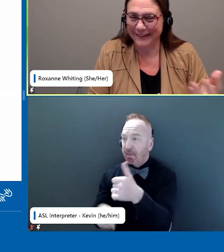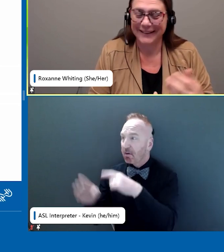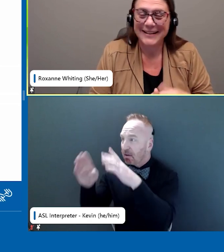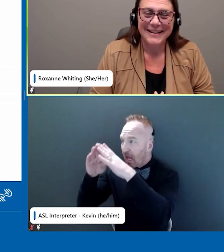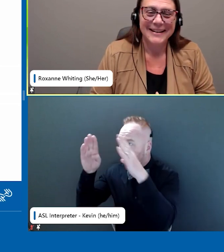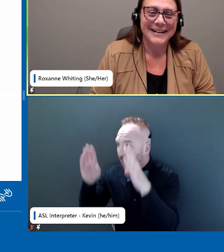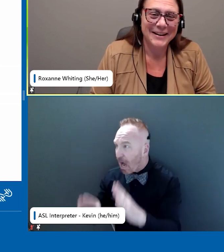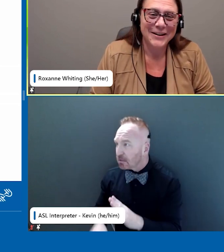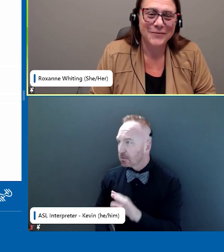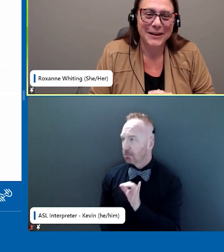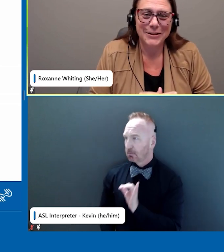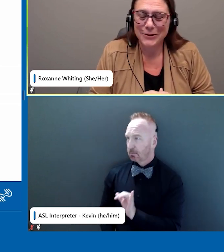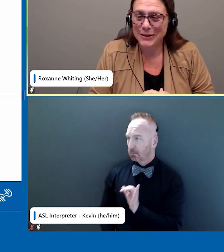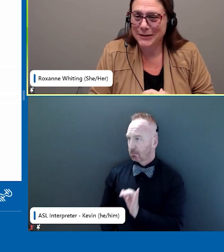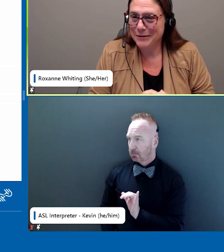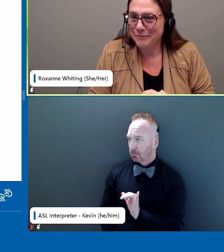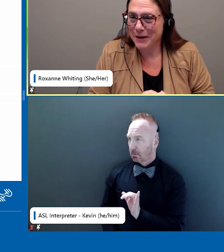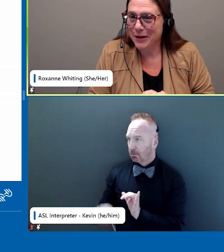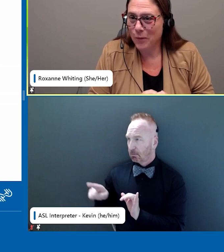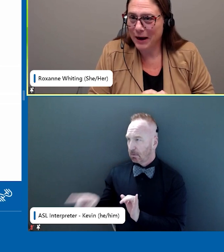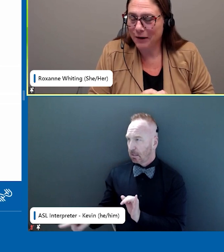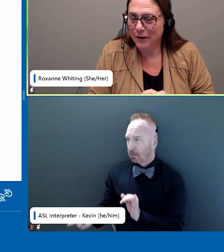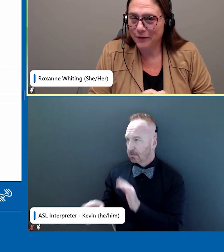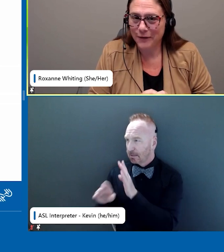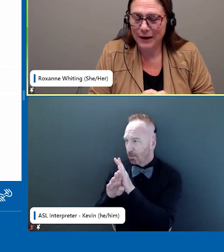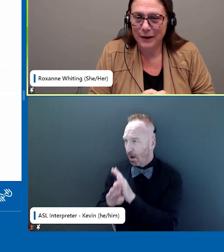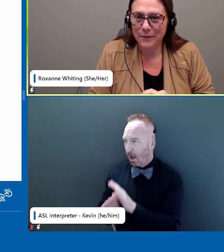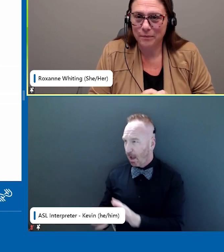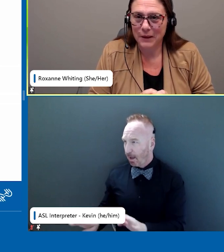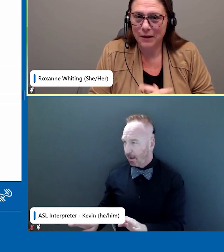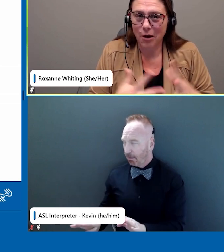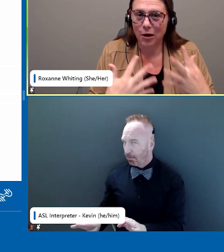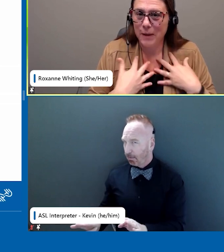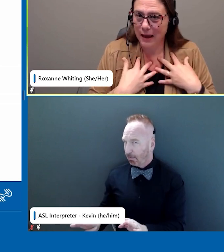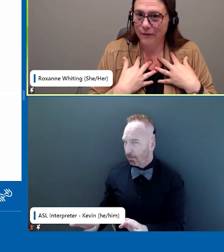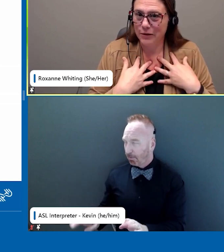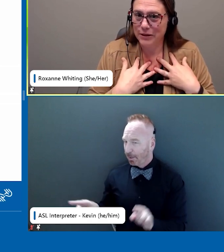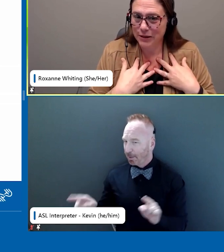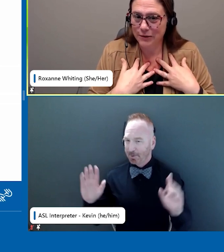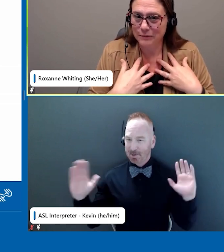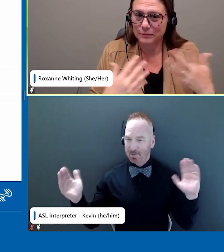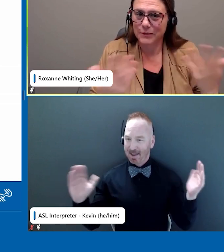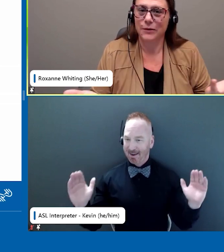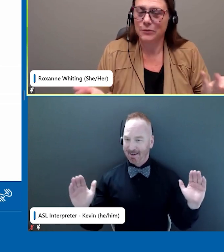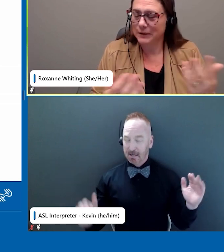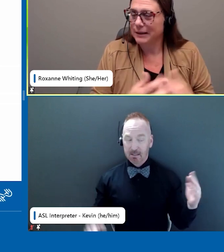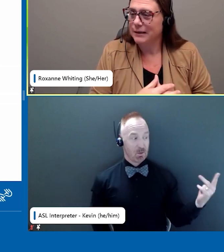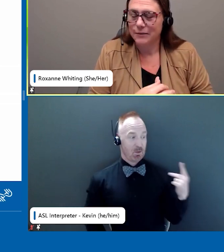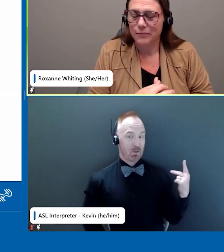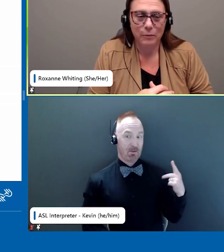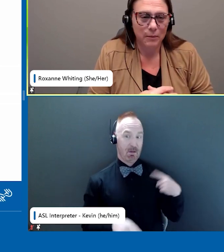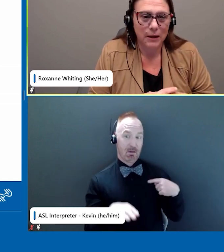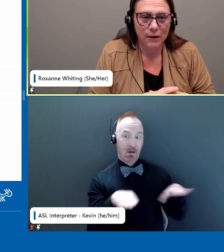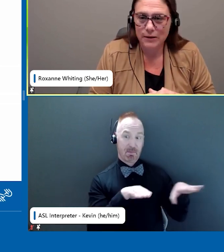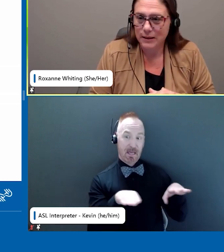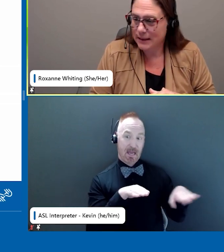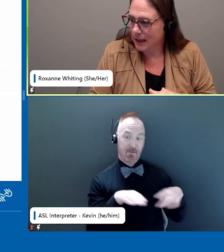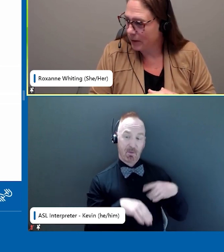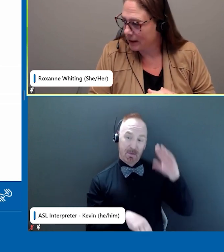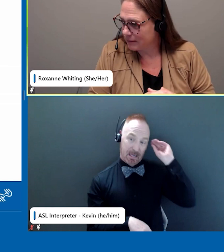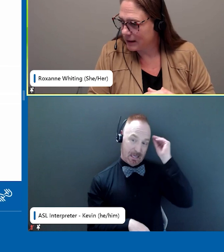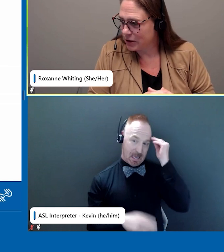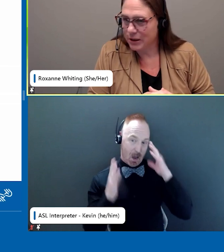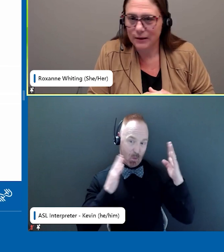here. And so just being aware of our behaviors too. So we probably got used